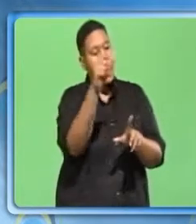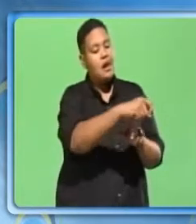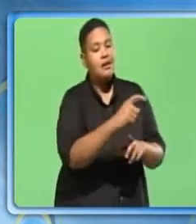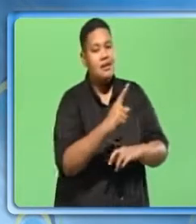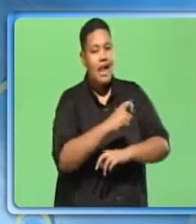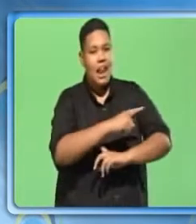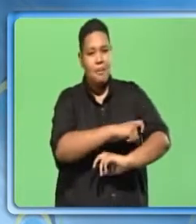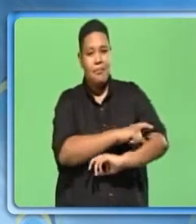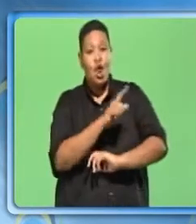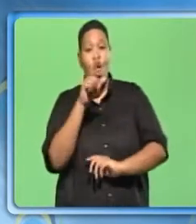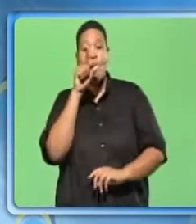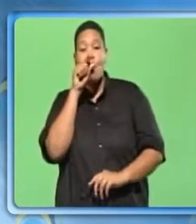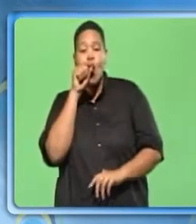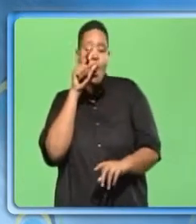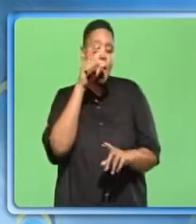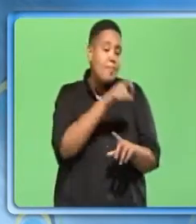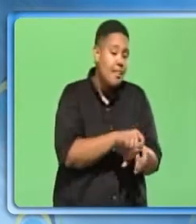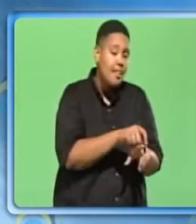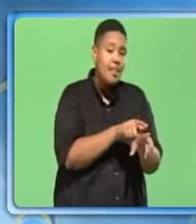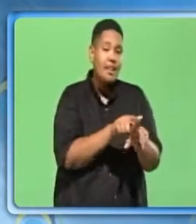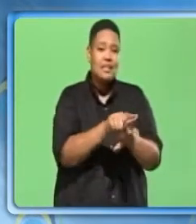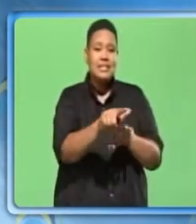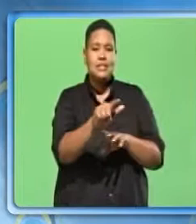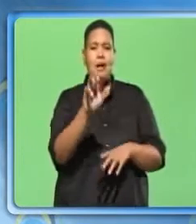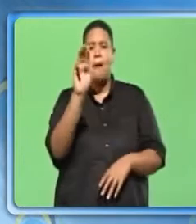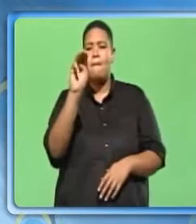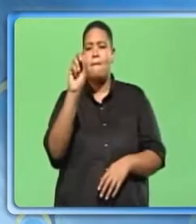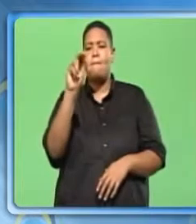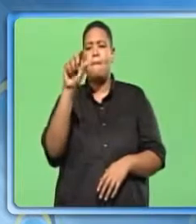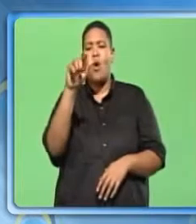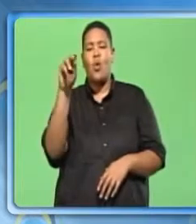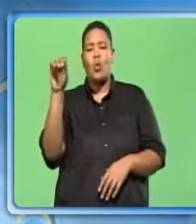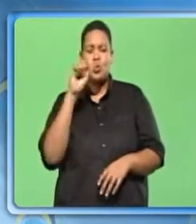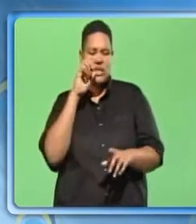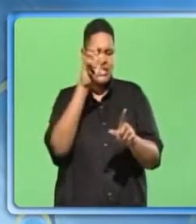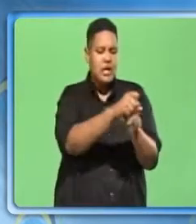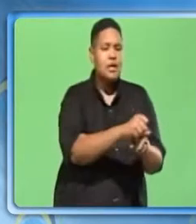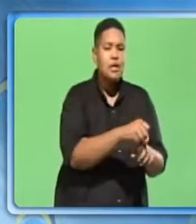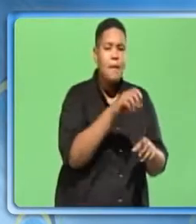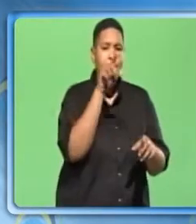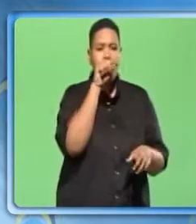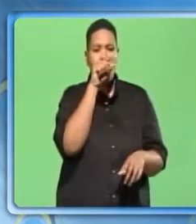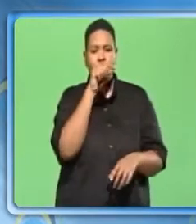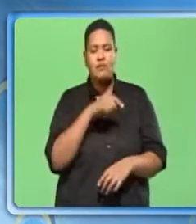The bird eats the lizard. The mongoose eats the bird.